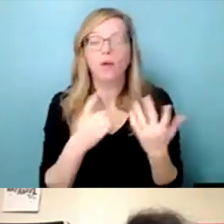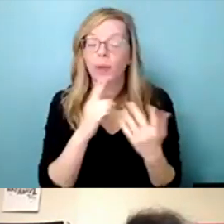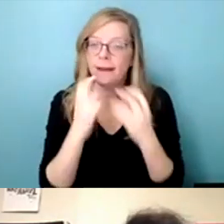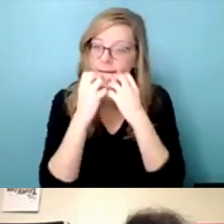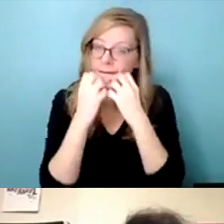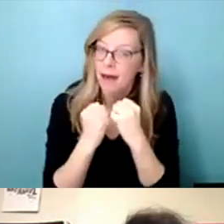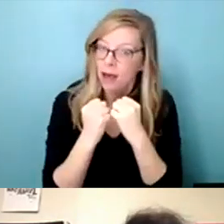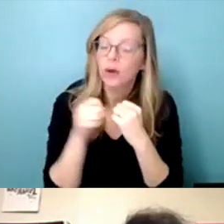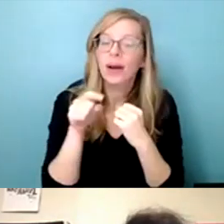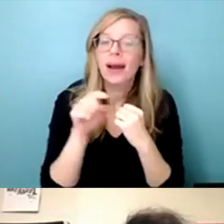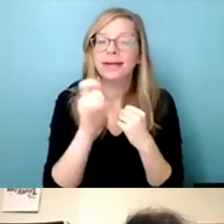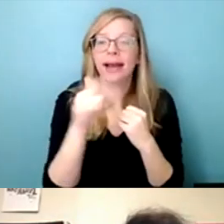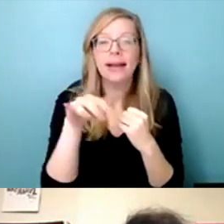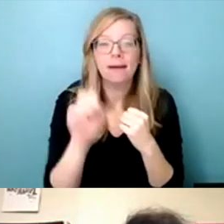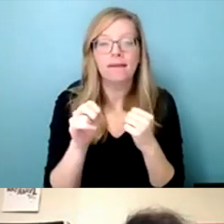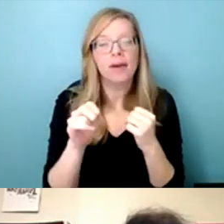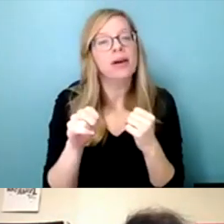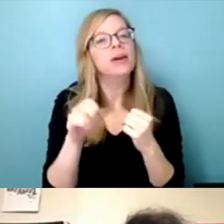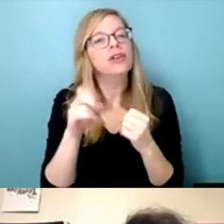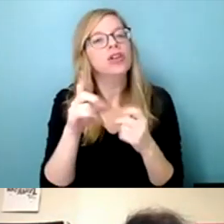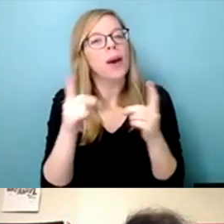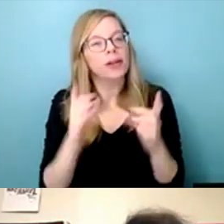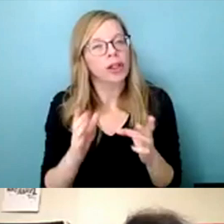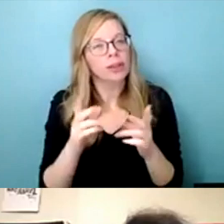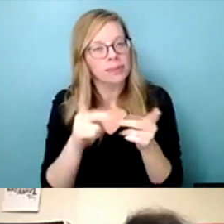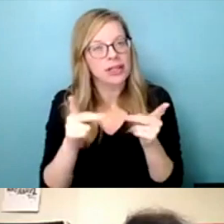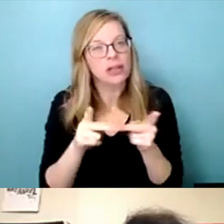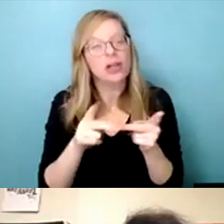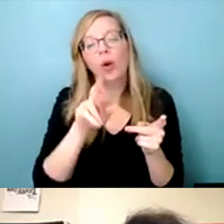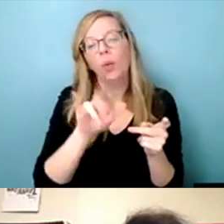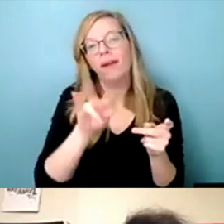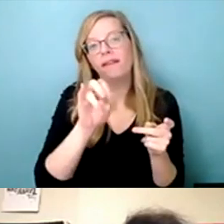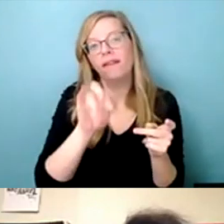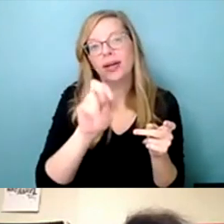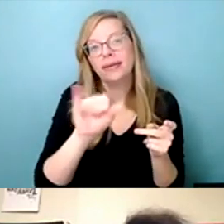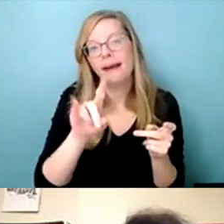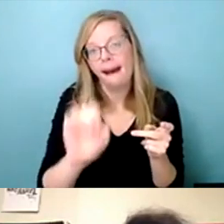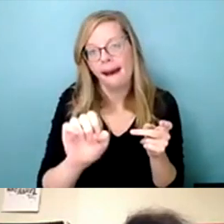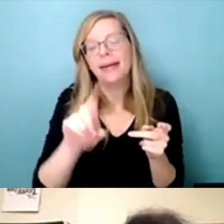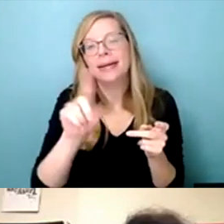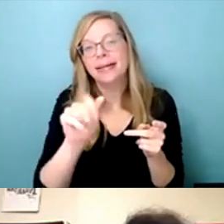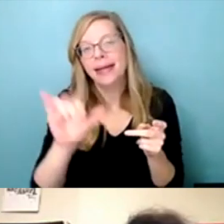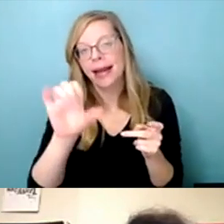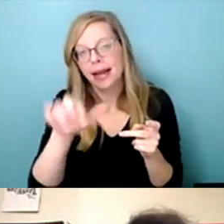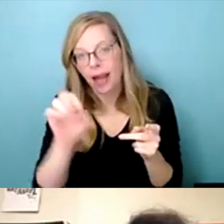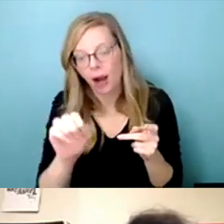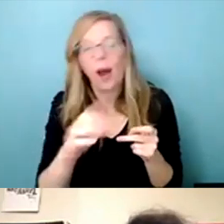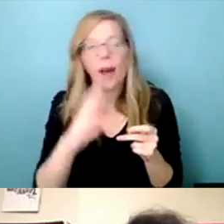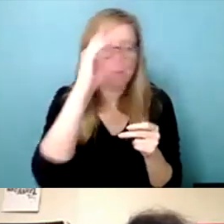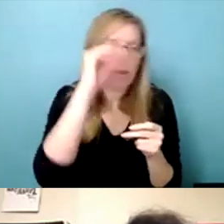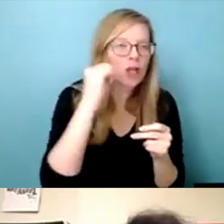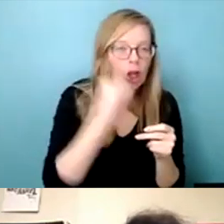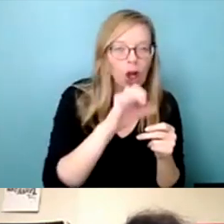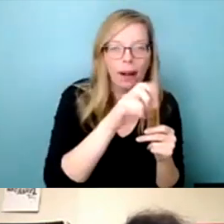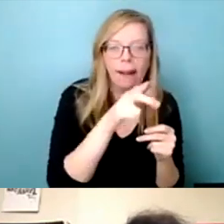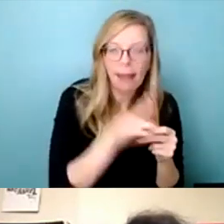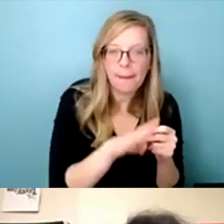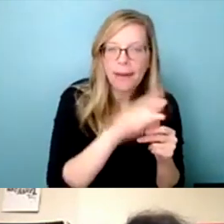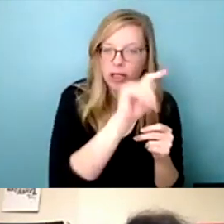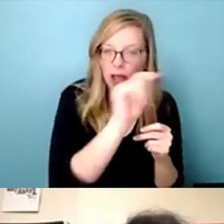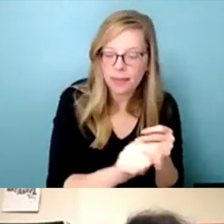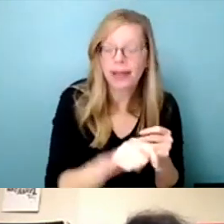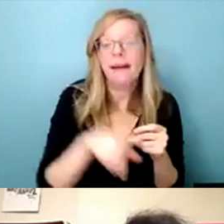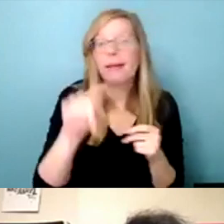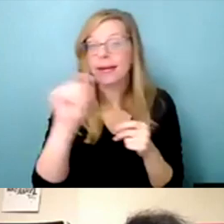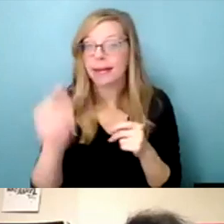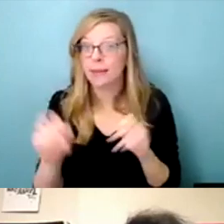executive director positions she has held at the Riverside Daycare, Boys and Girls Club of Thompson, the Thompson Crisis Center, and most